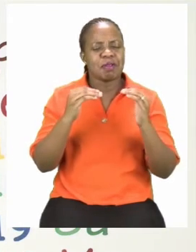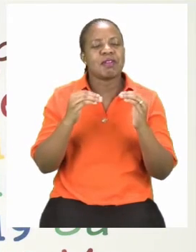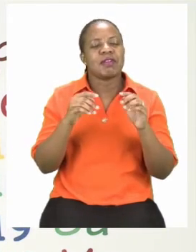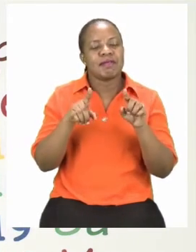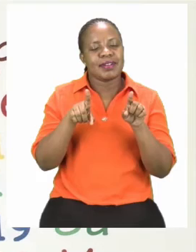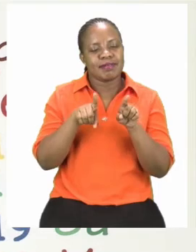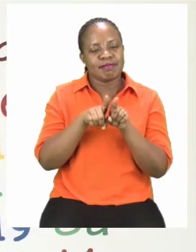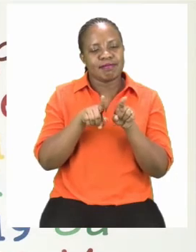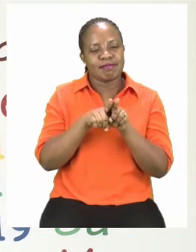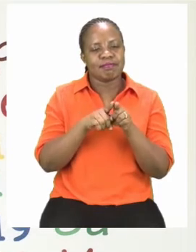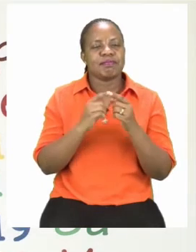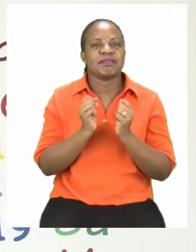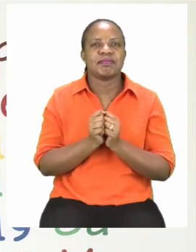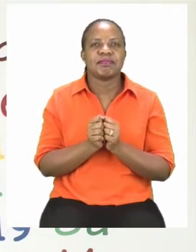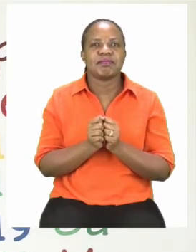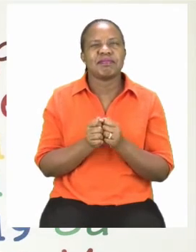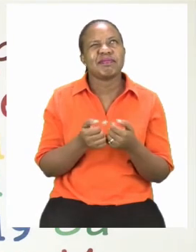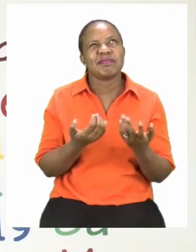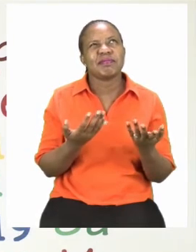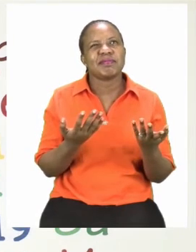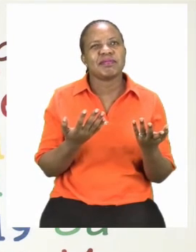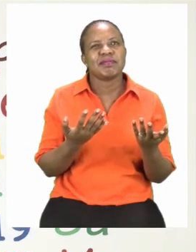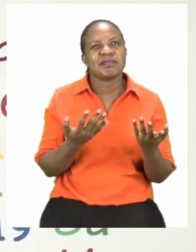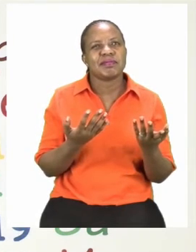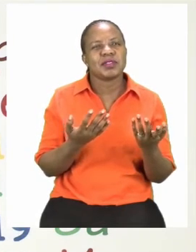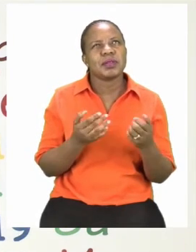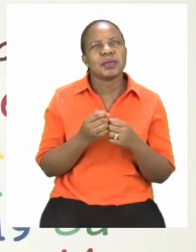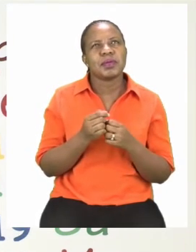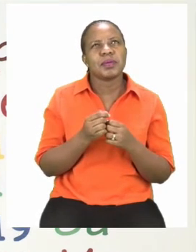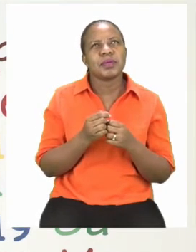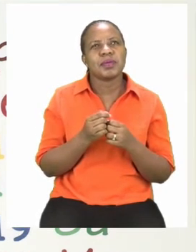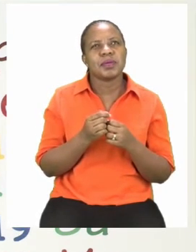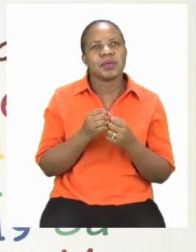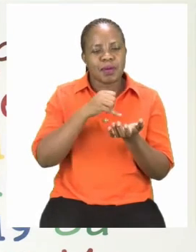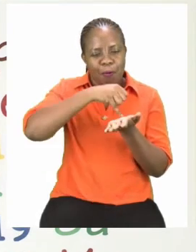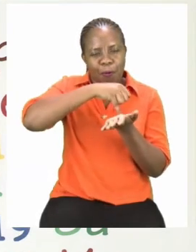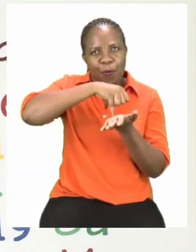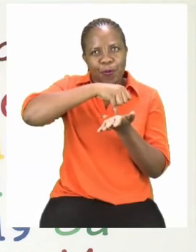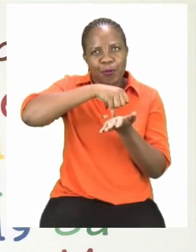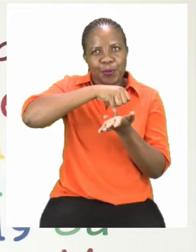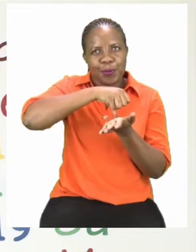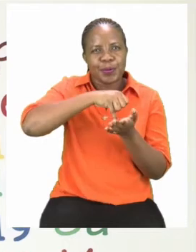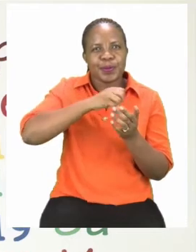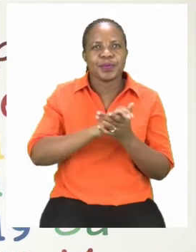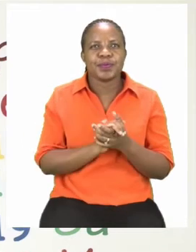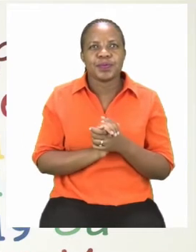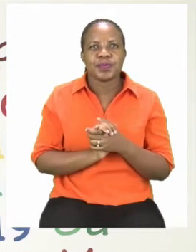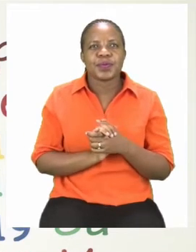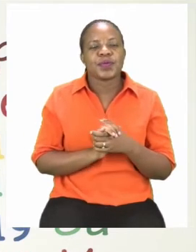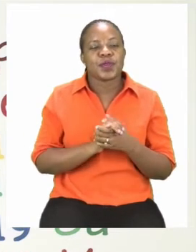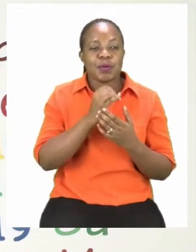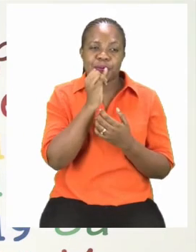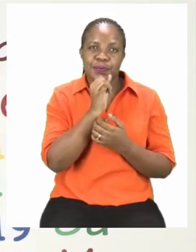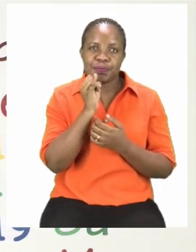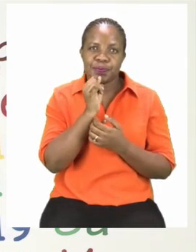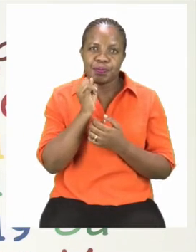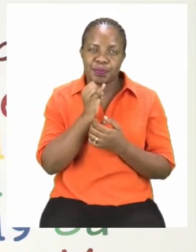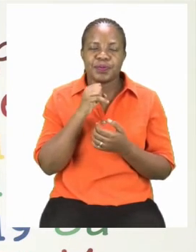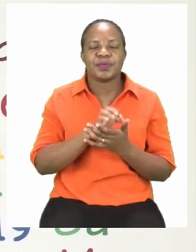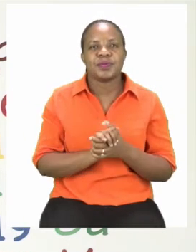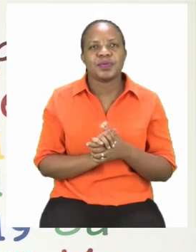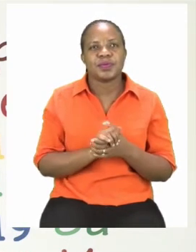its, our, or mine? Now remember, Lisa is